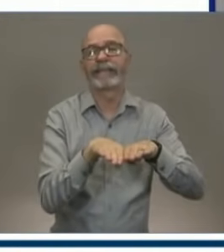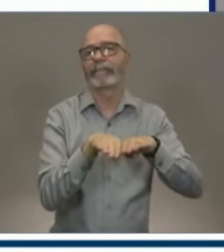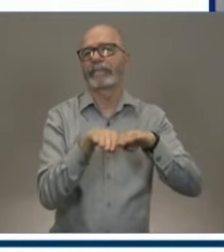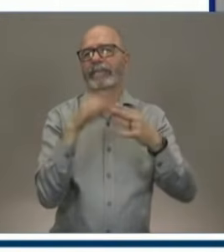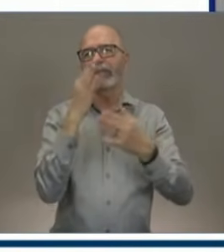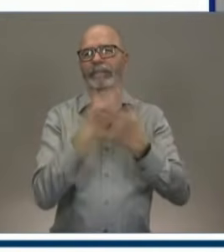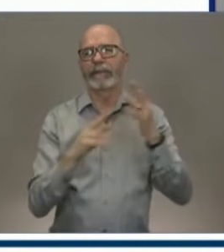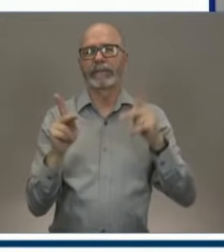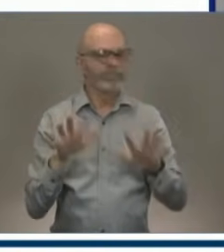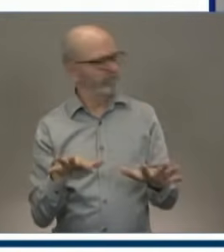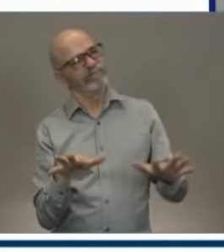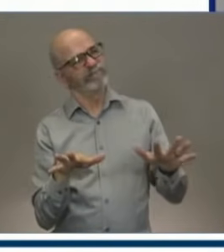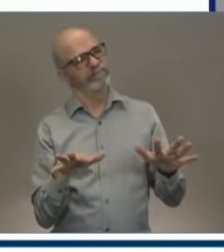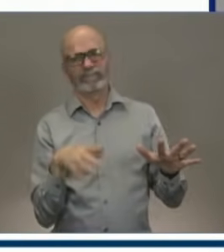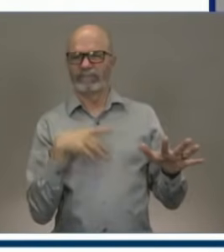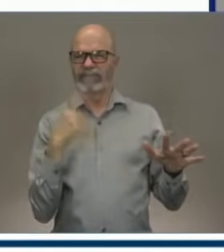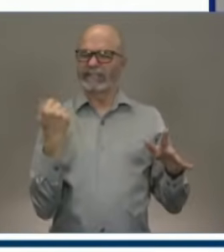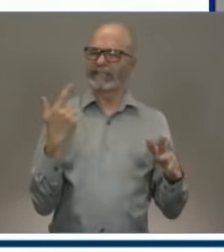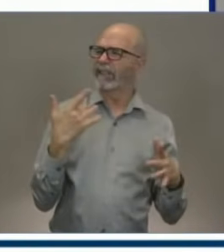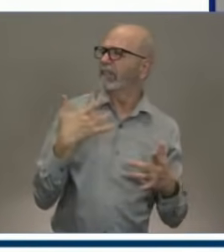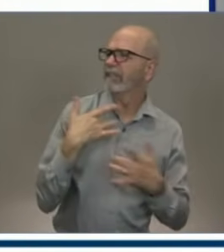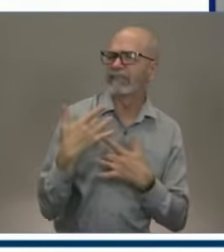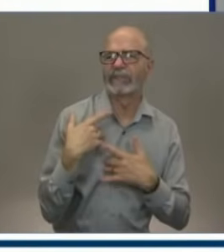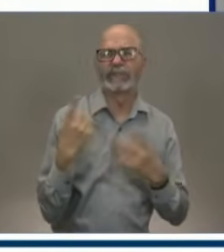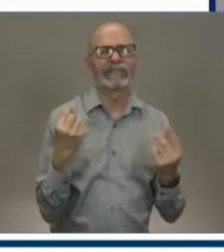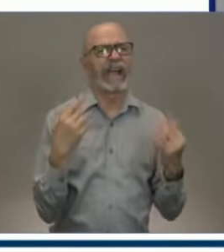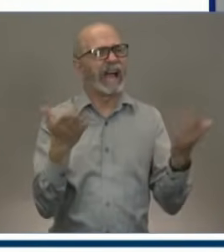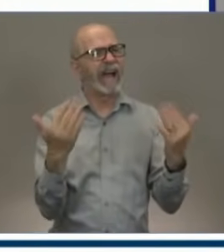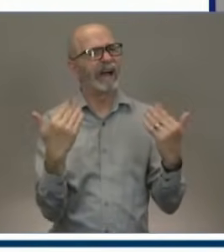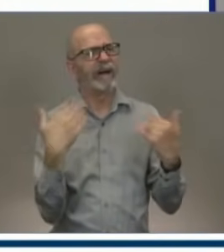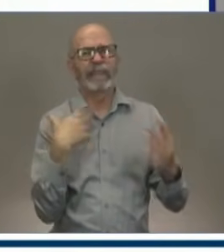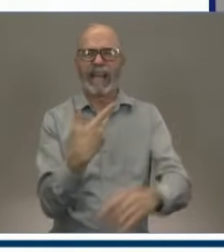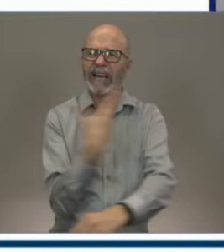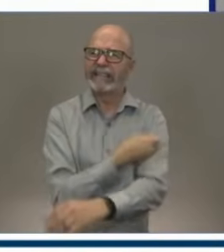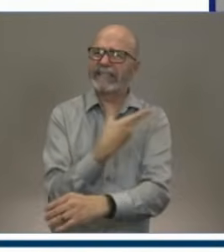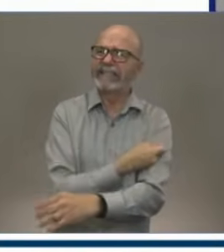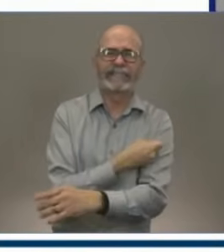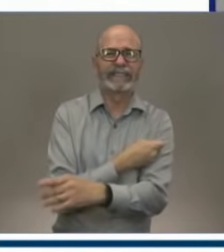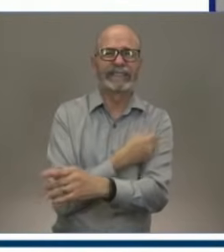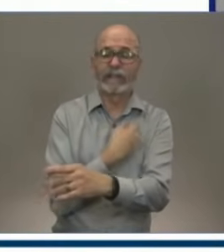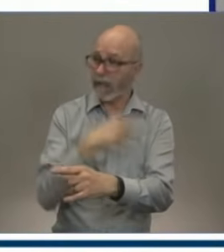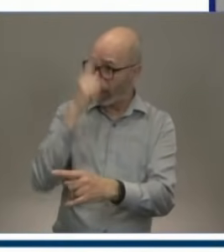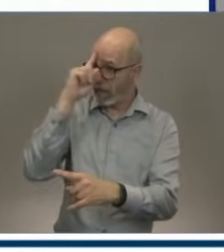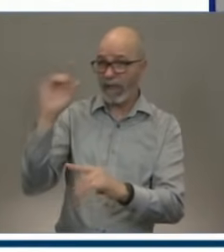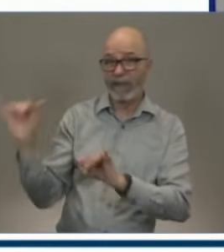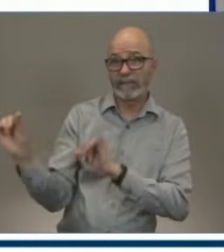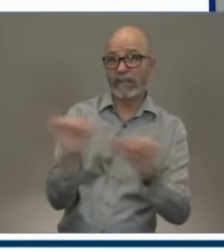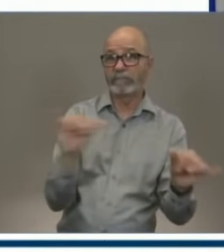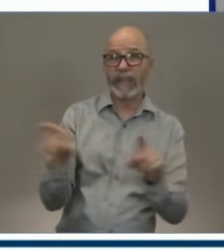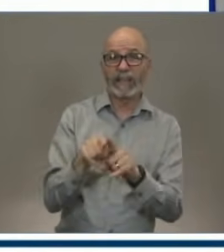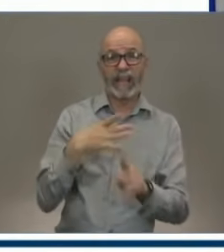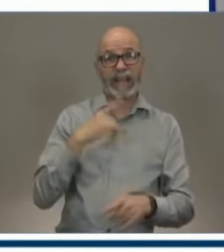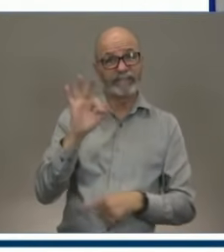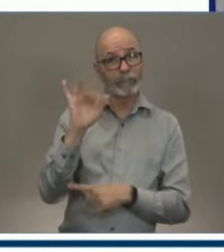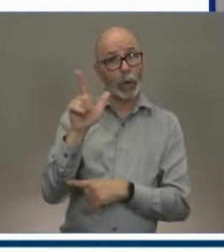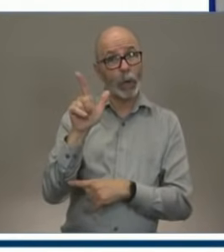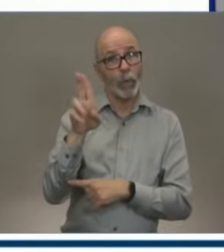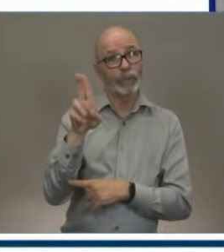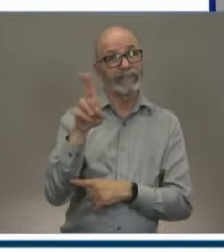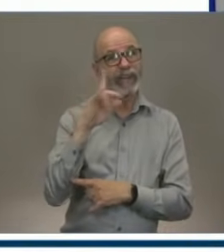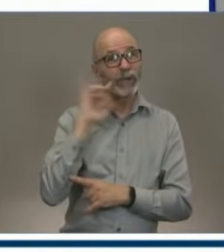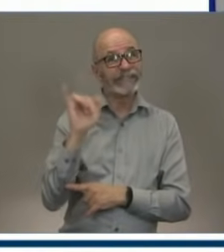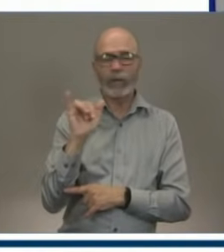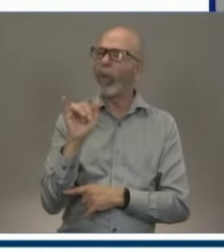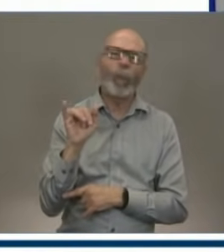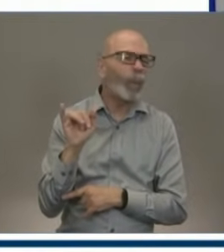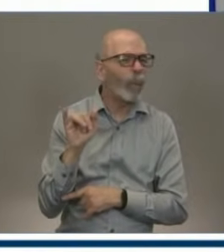out. Dealing with this vaccine is not the same as dealing with the flu. Moderna supply is